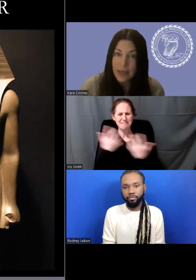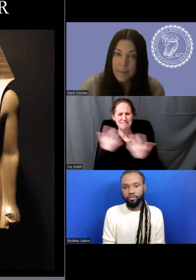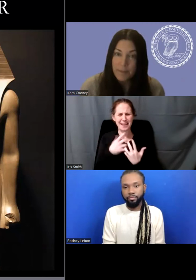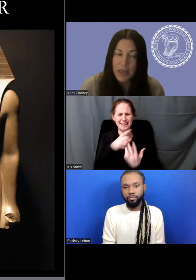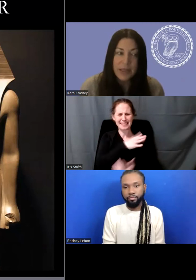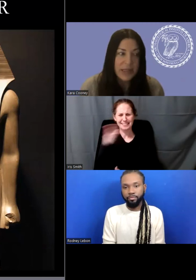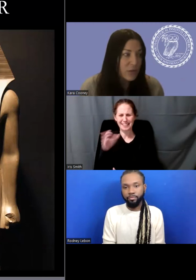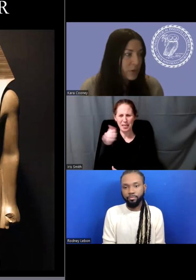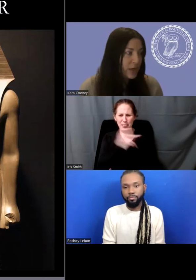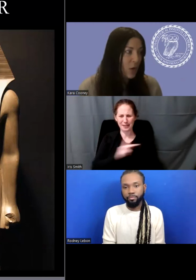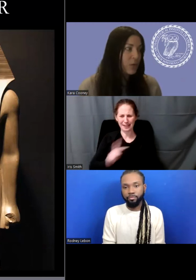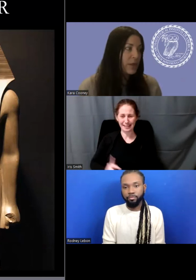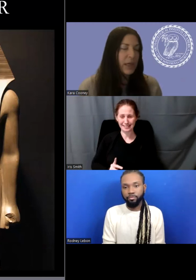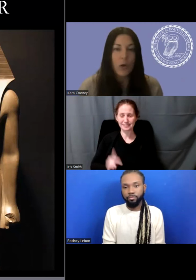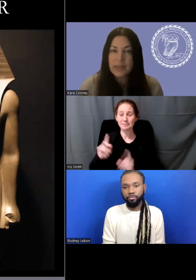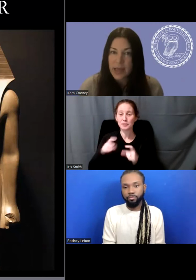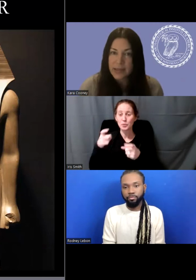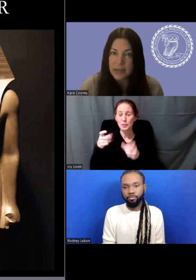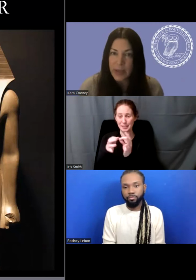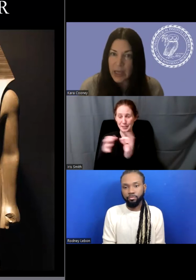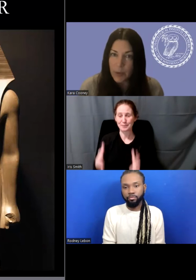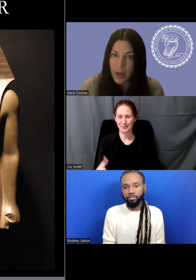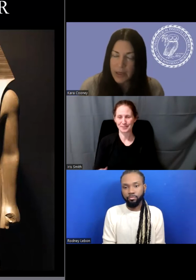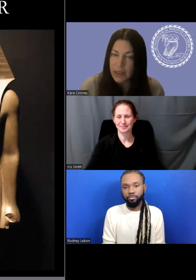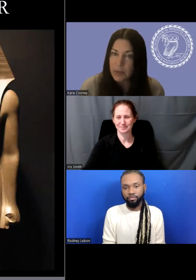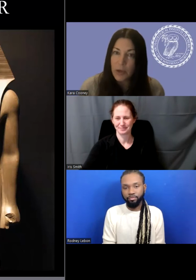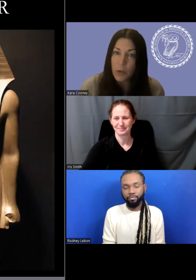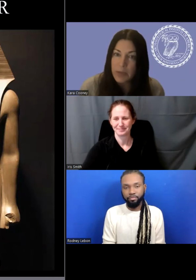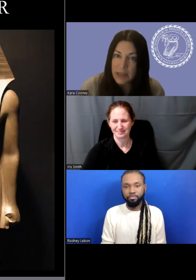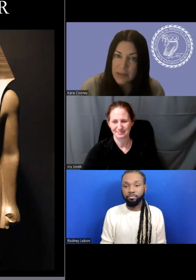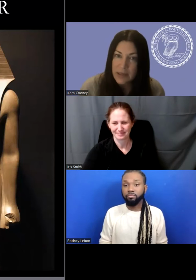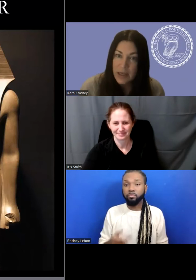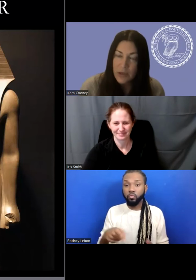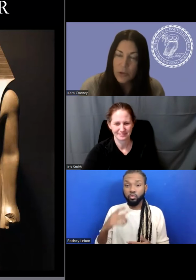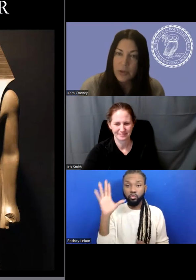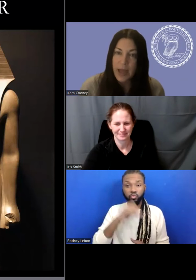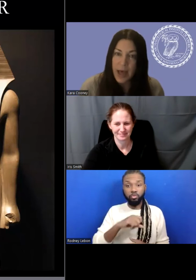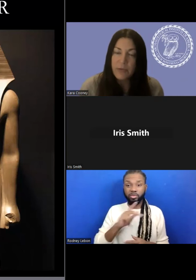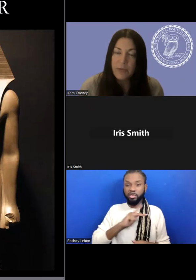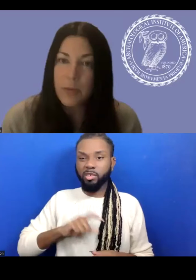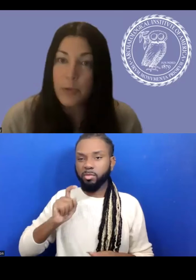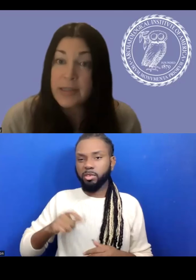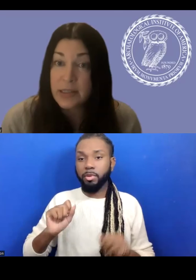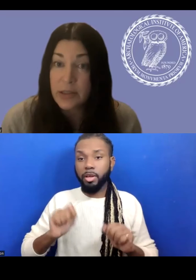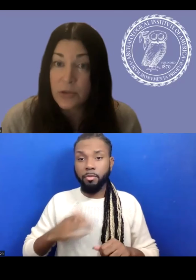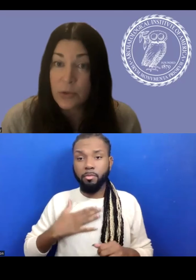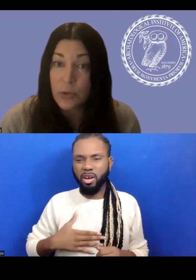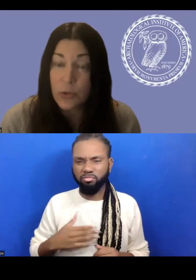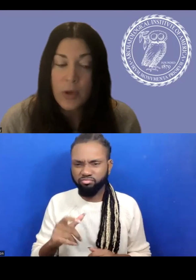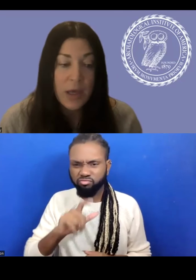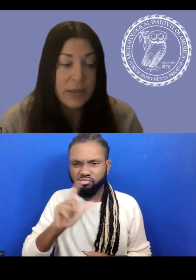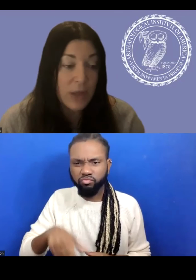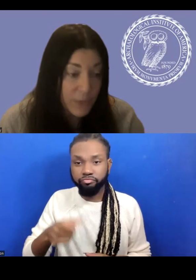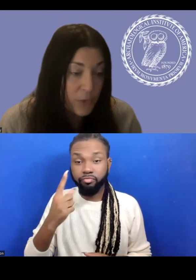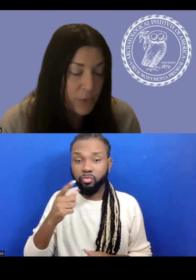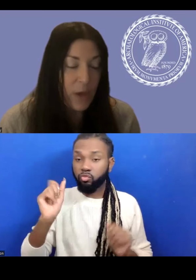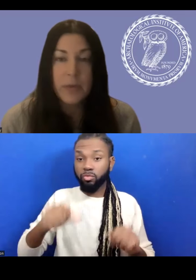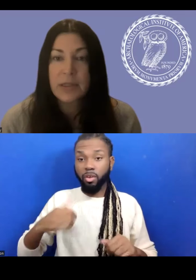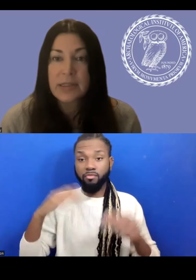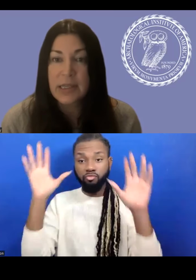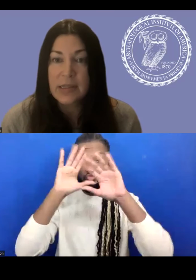III. Unless you think, oh, the king always has to be able-bodied, by no means. You can have a president who